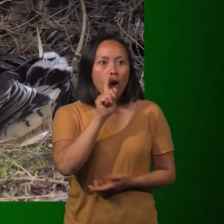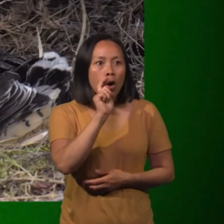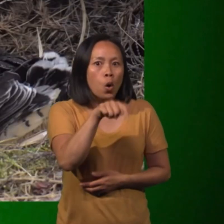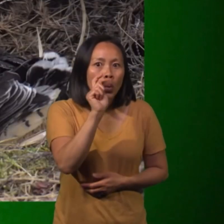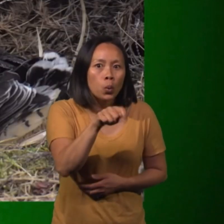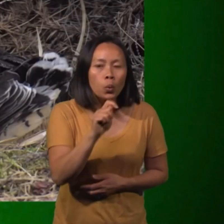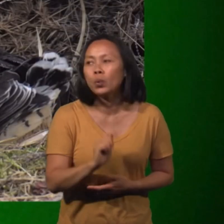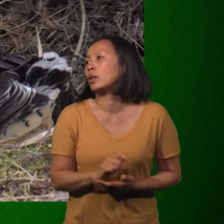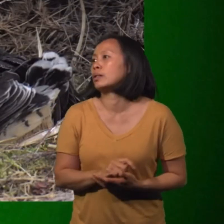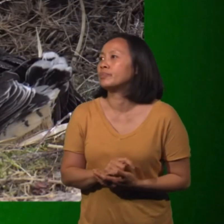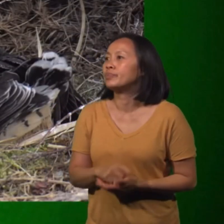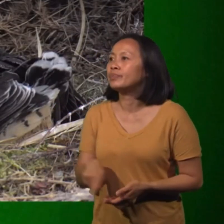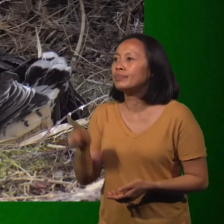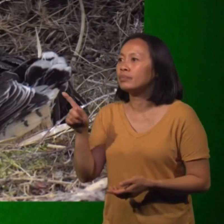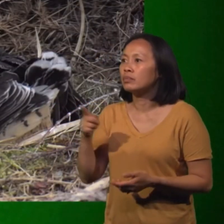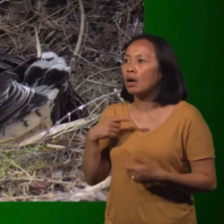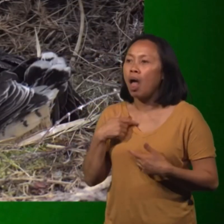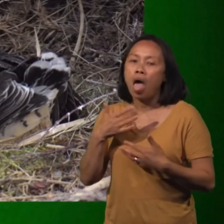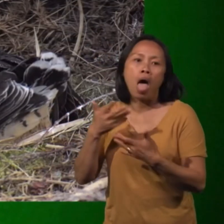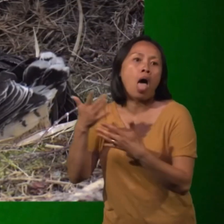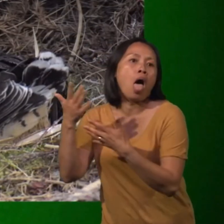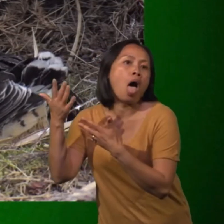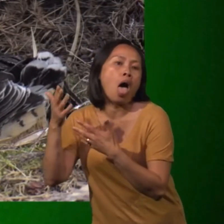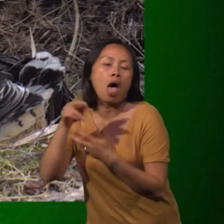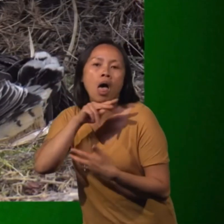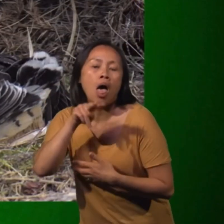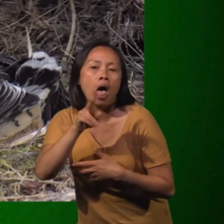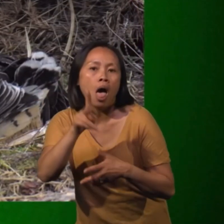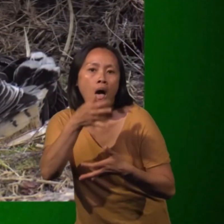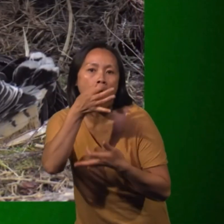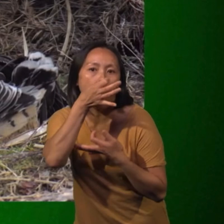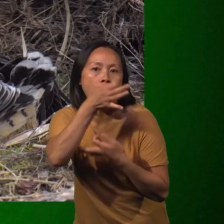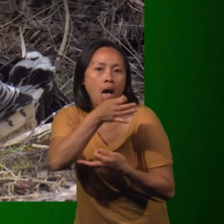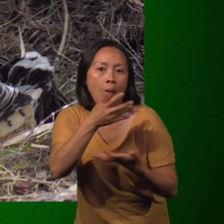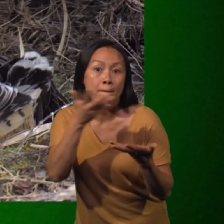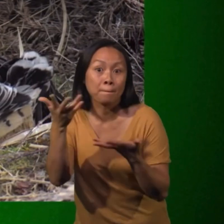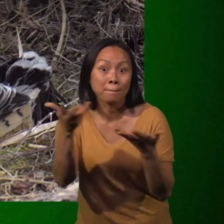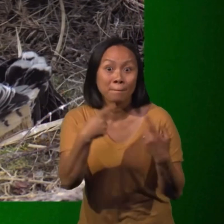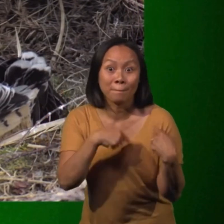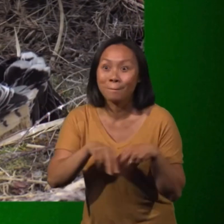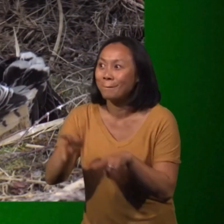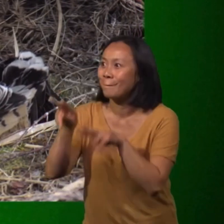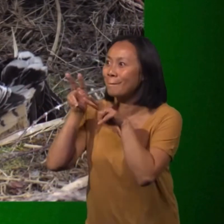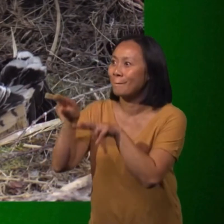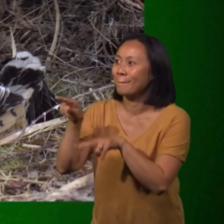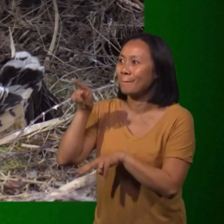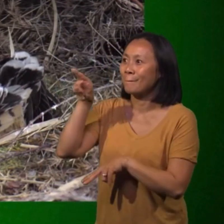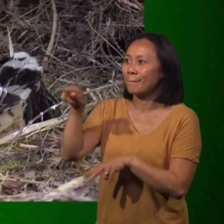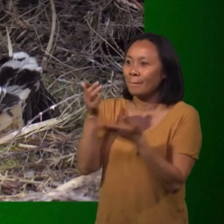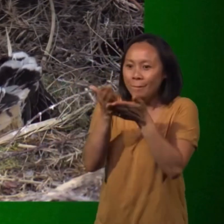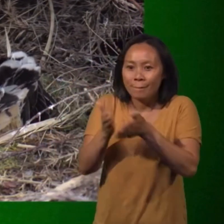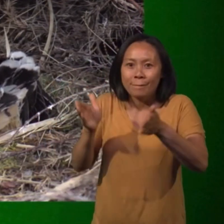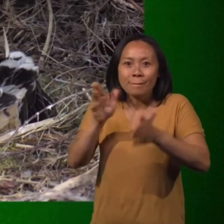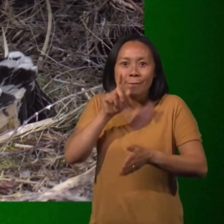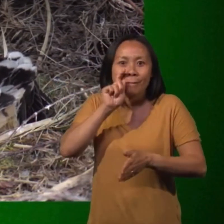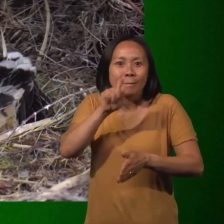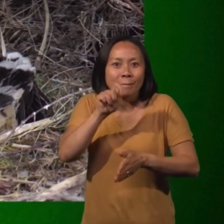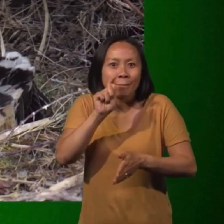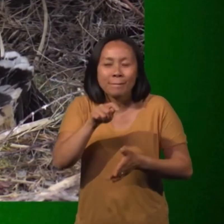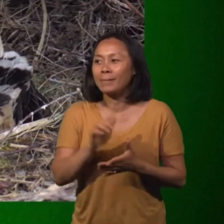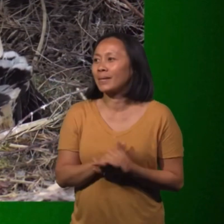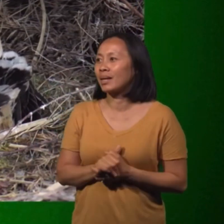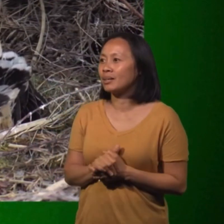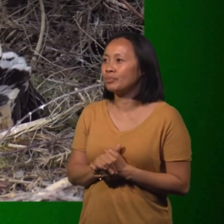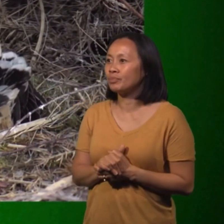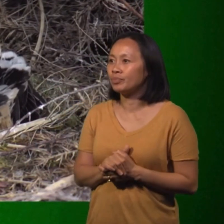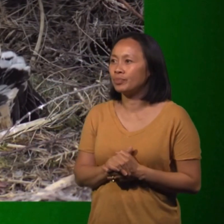our cuckoo's nest there, and you can see that young bird. It's in the meadow pipit's nest. We introduced you to it last night. It's facing the wrong